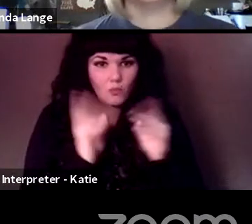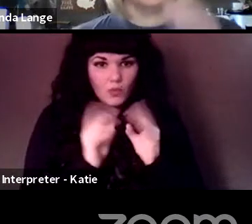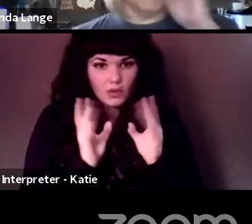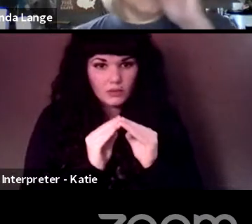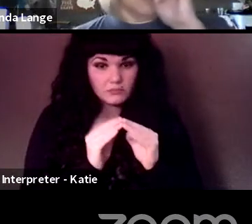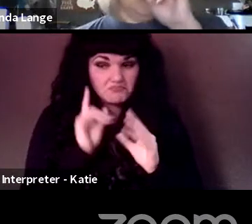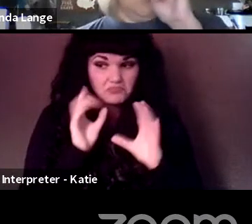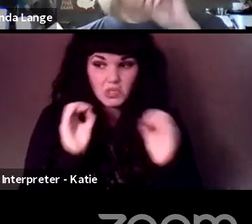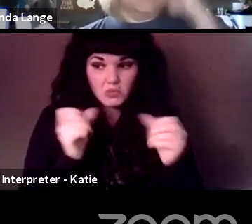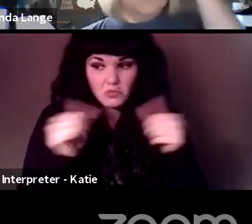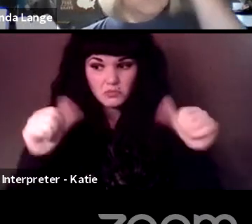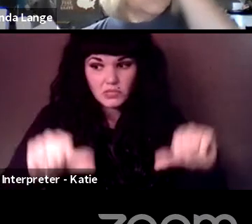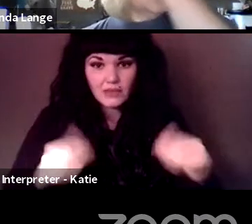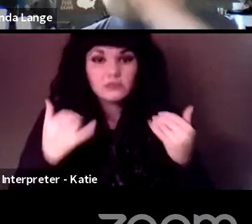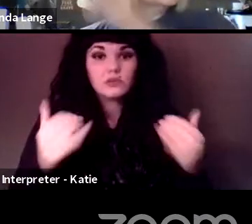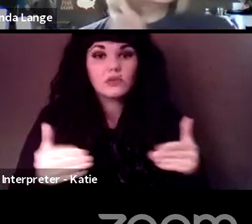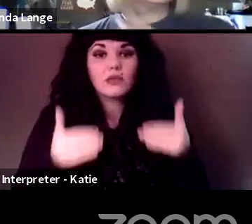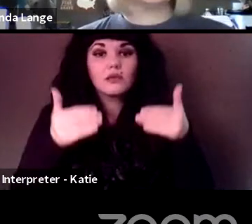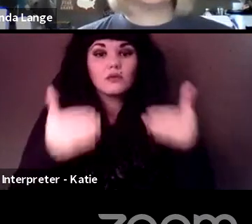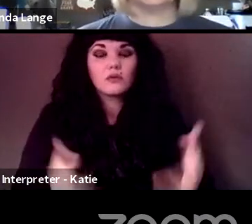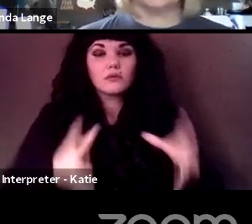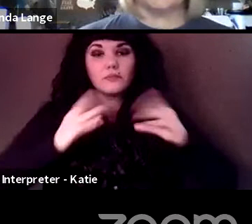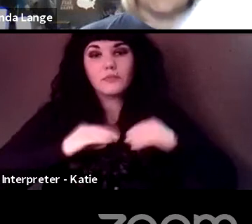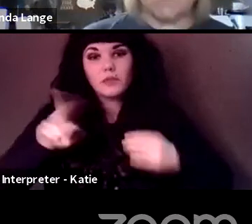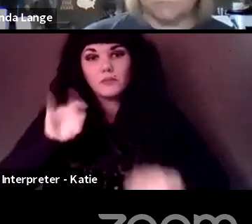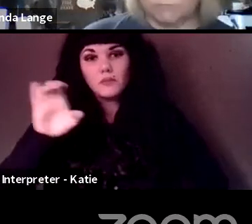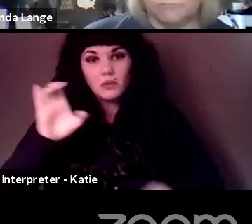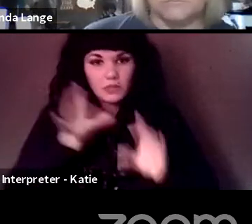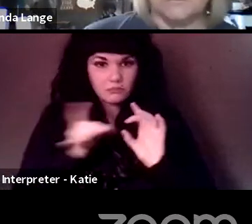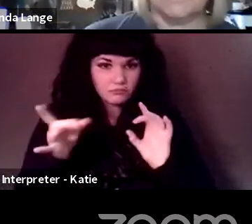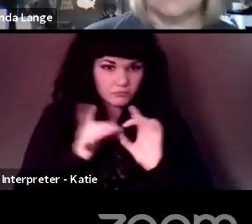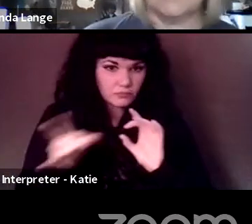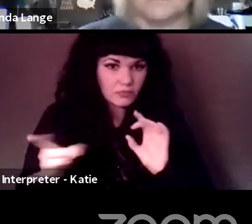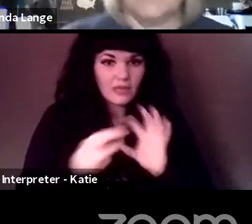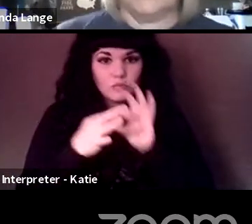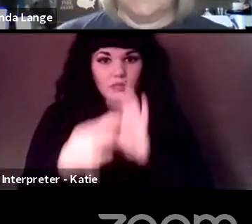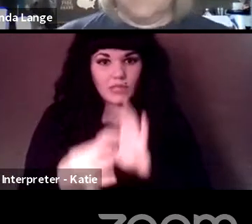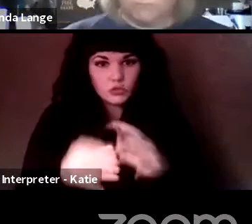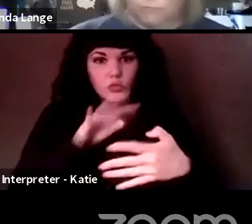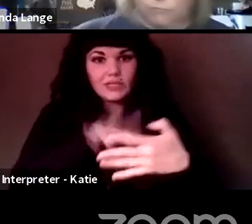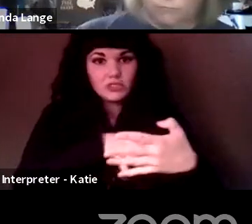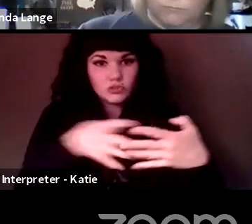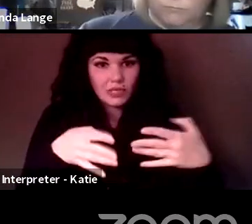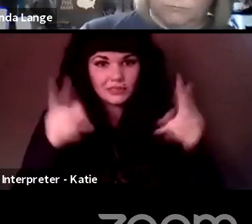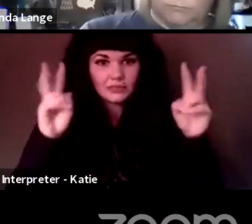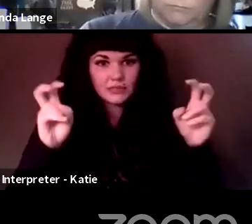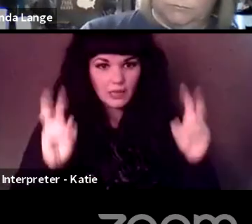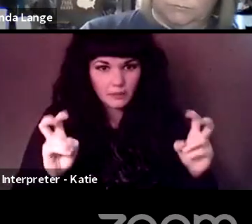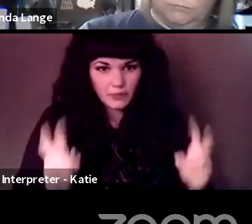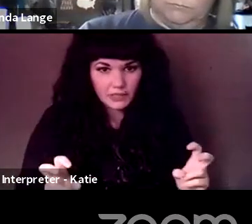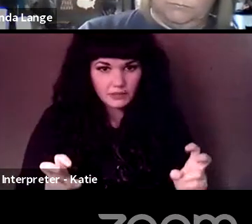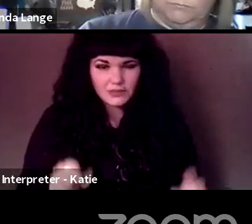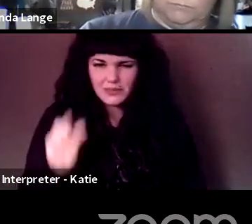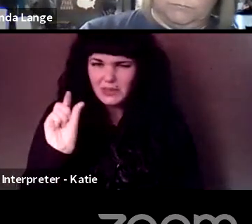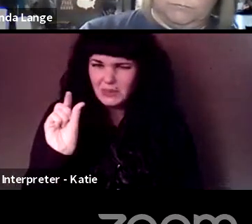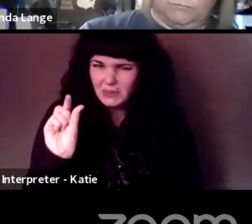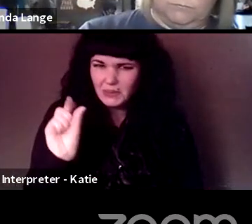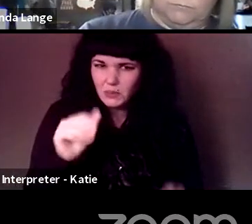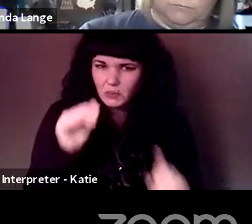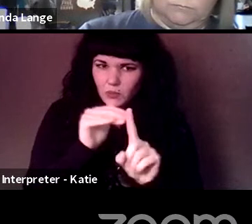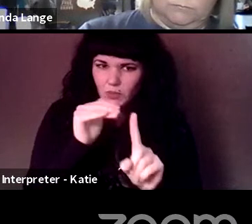Hearing no objection, we'll now proceed with public comment pertaining to agenda topics. A little bit of a